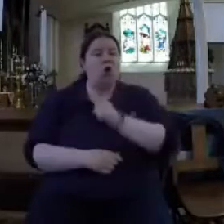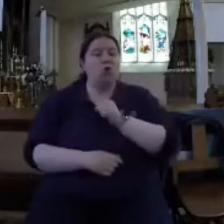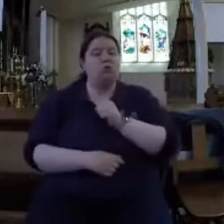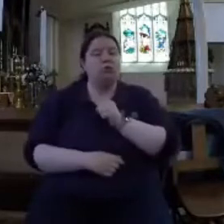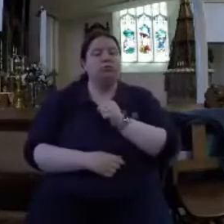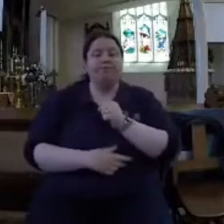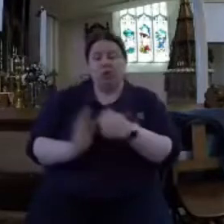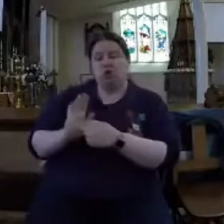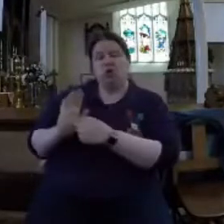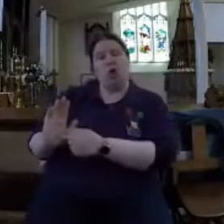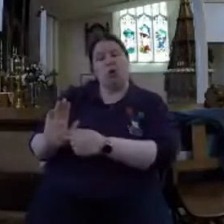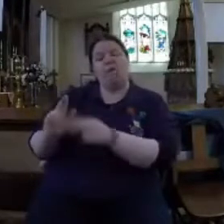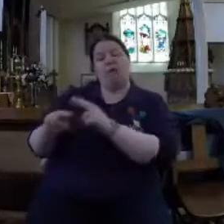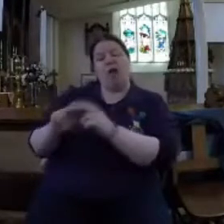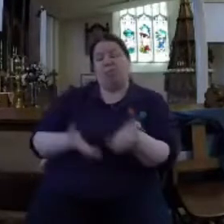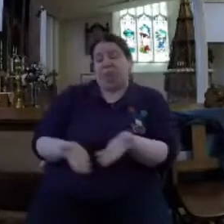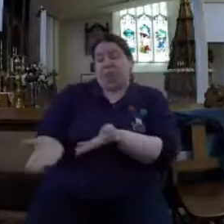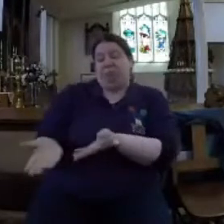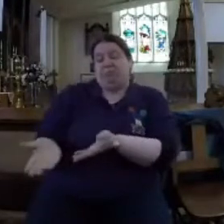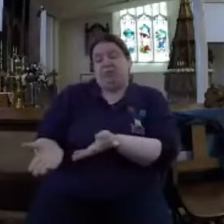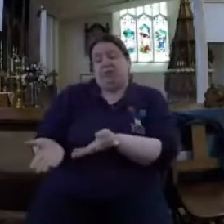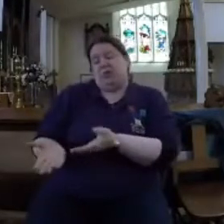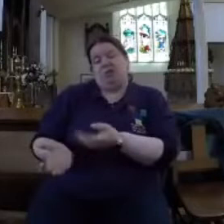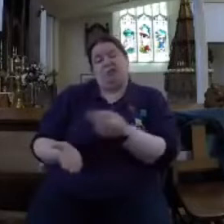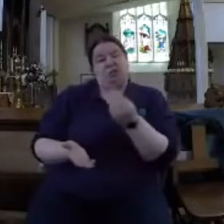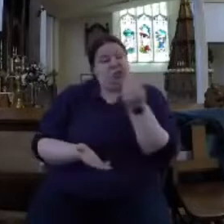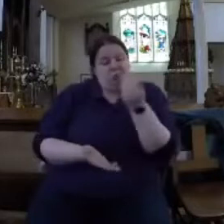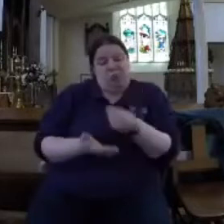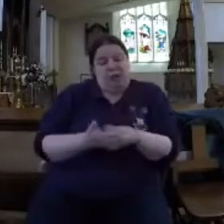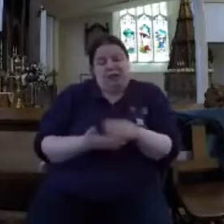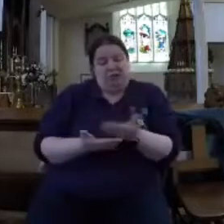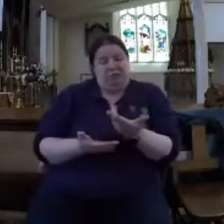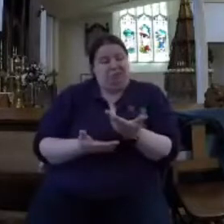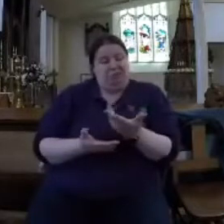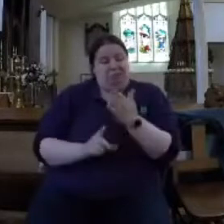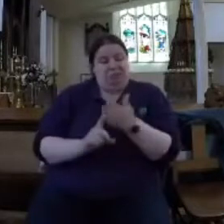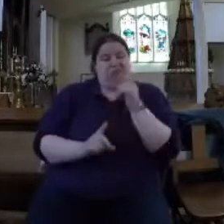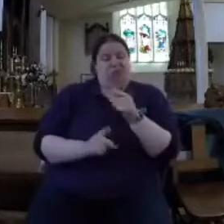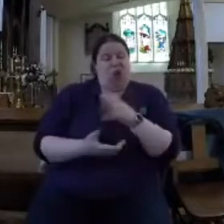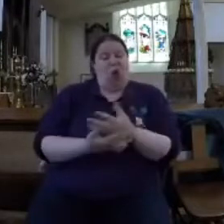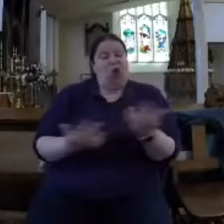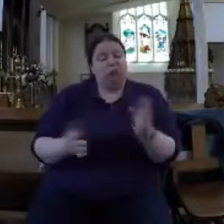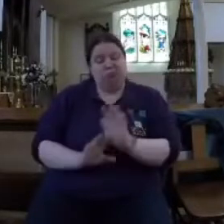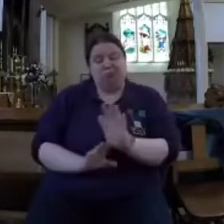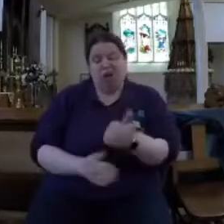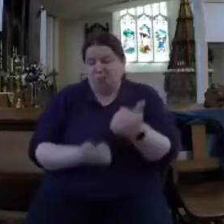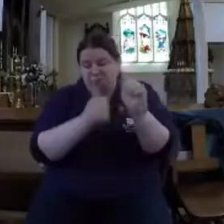The money that they gained probably wouldn't have got them noticed. $4, no one's going to notice you spend that.